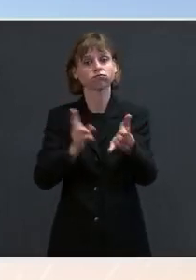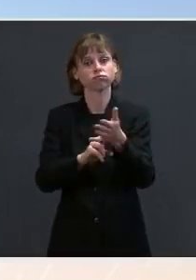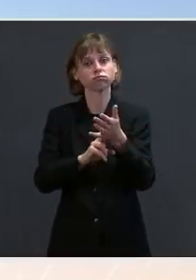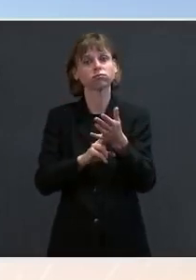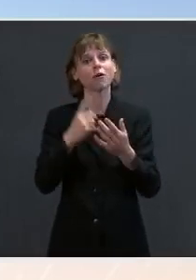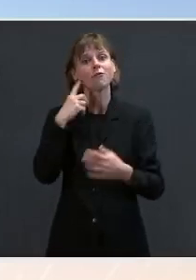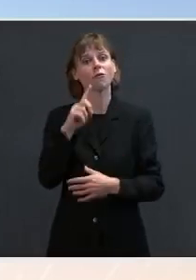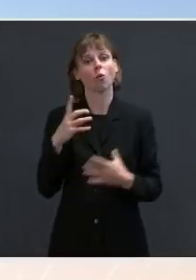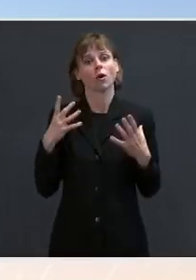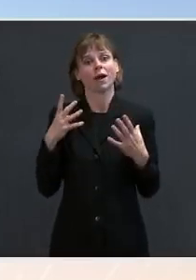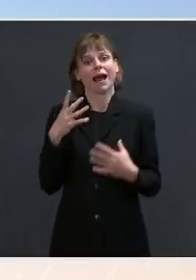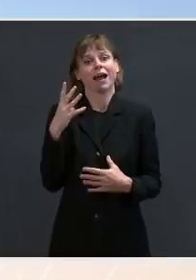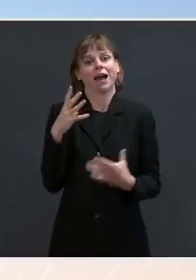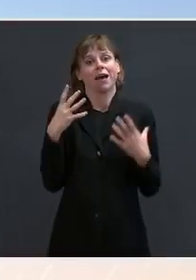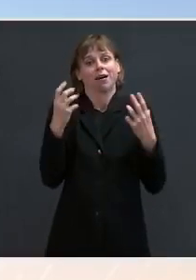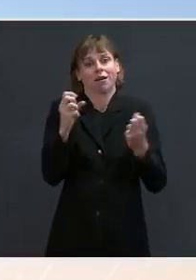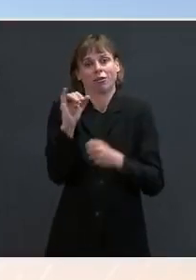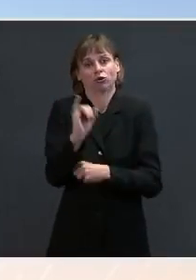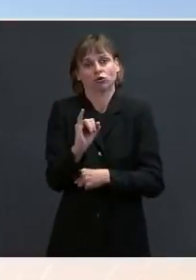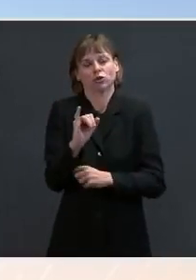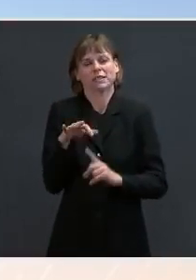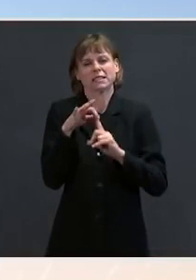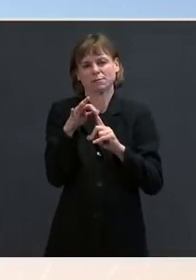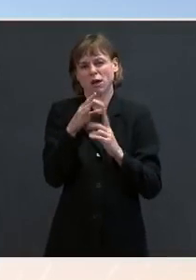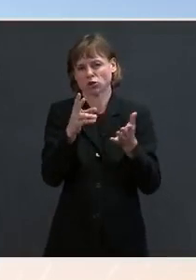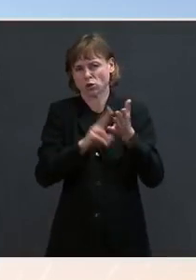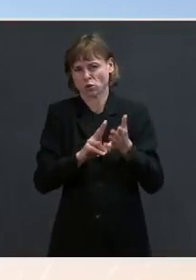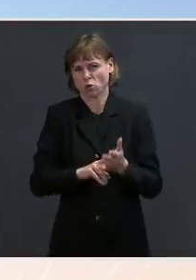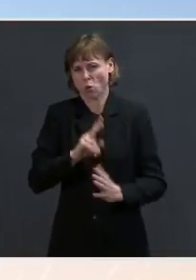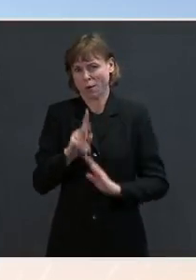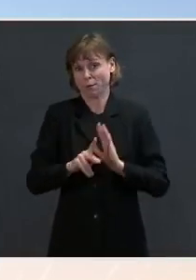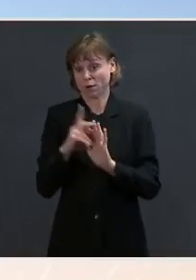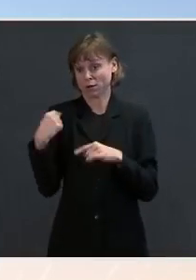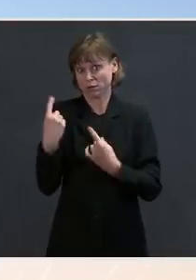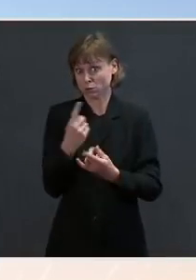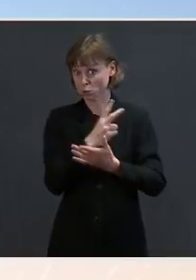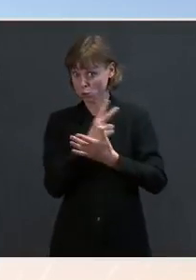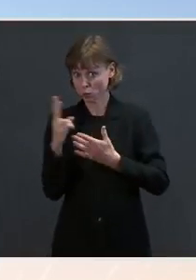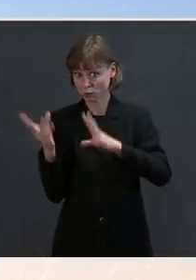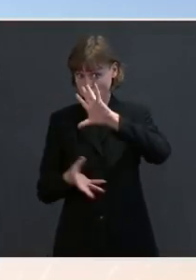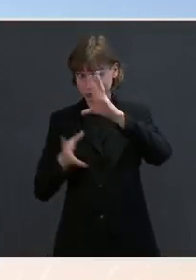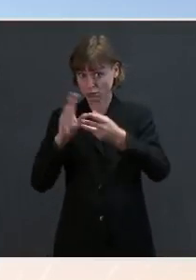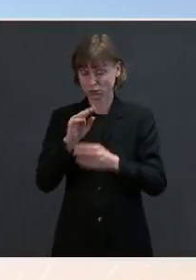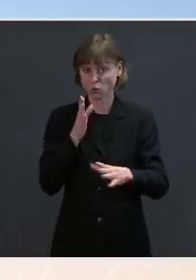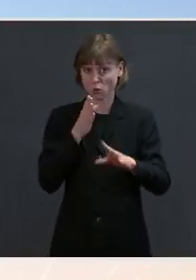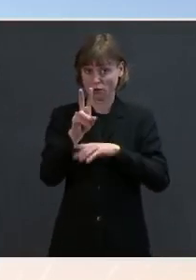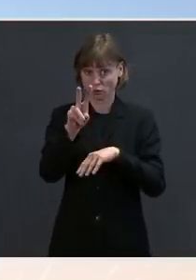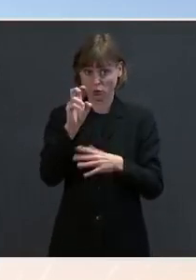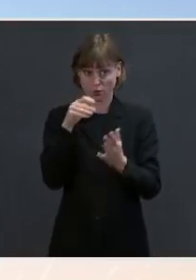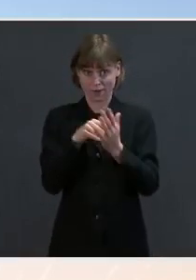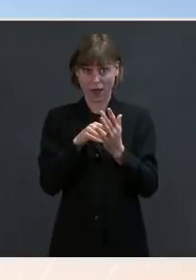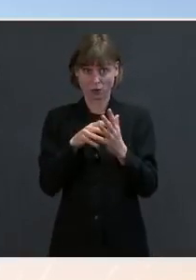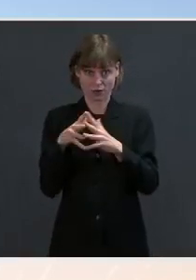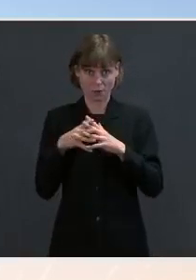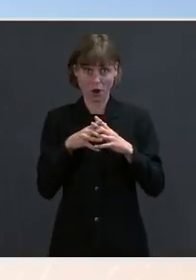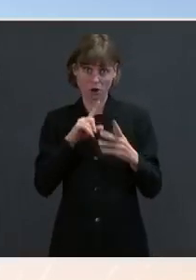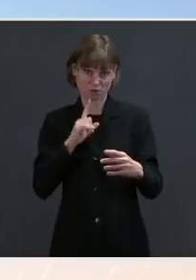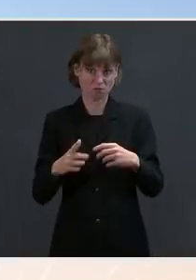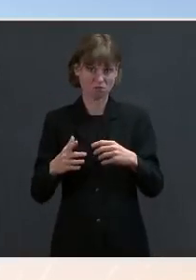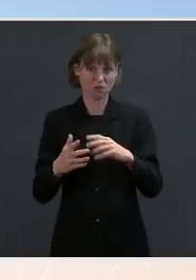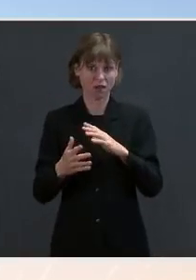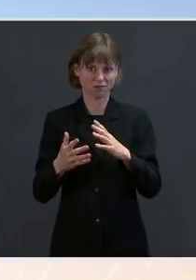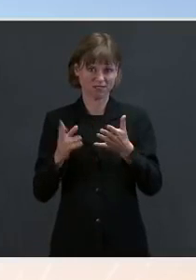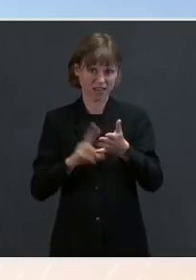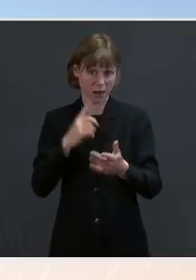special enrollment period. In the 2 weeks since, more than 200,000 Americans have gotten covered. These numbers